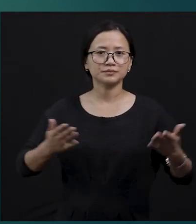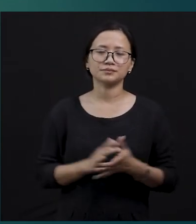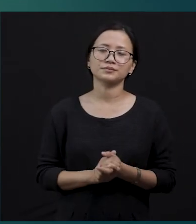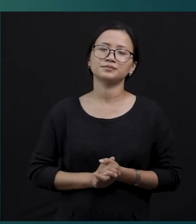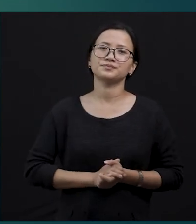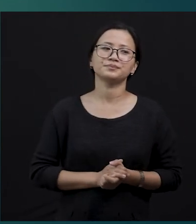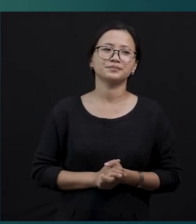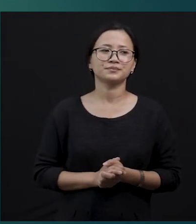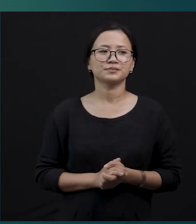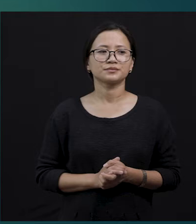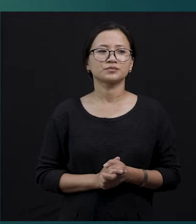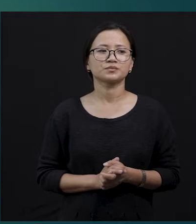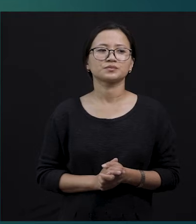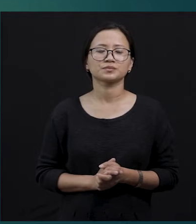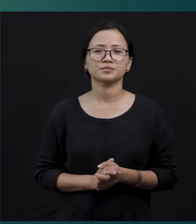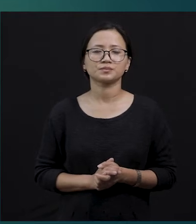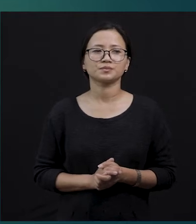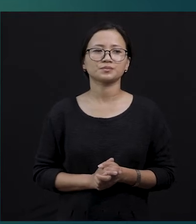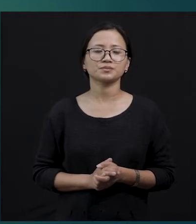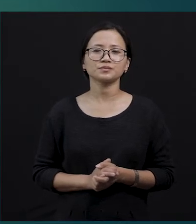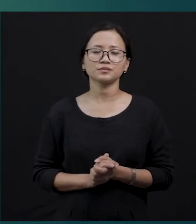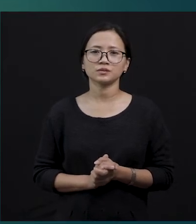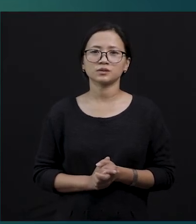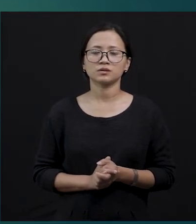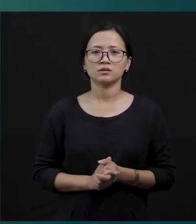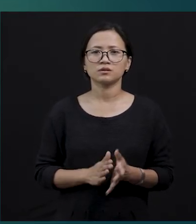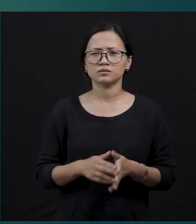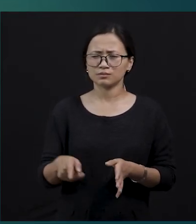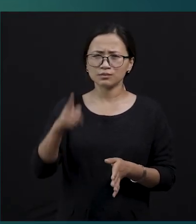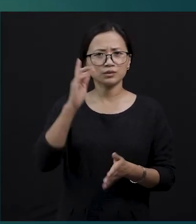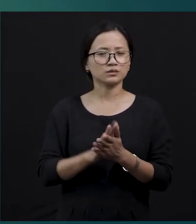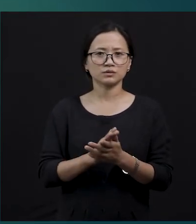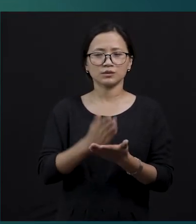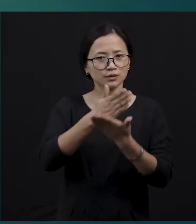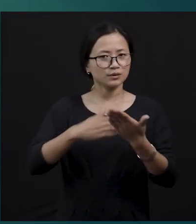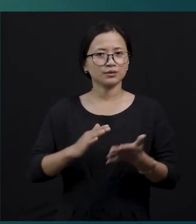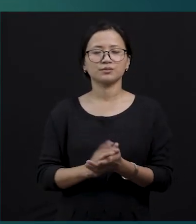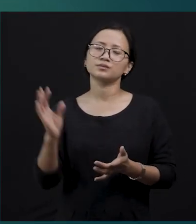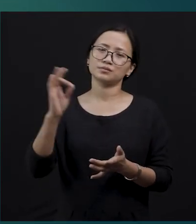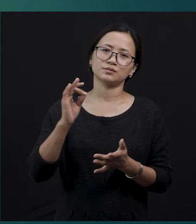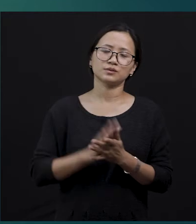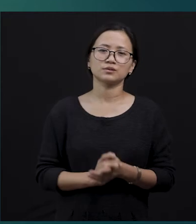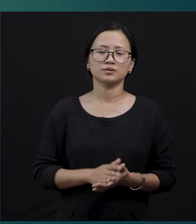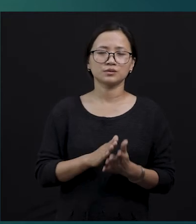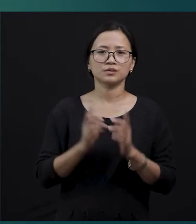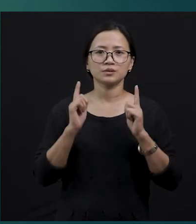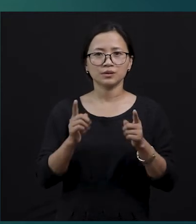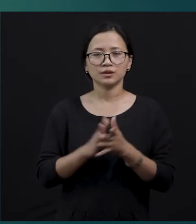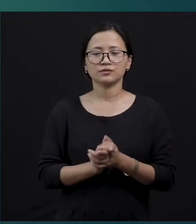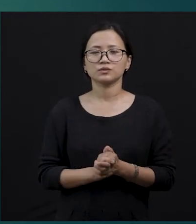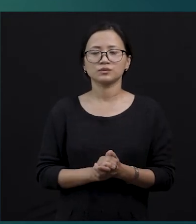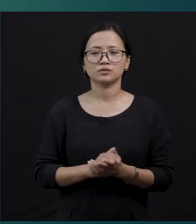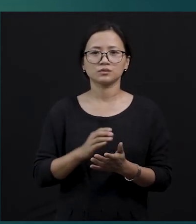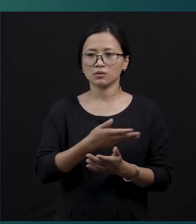right? Then, okay, children, this is the most important part again. You have to